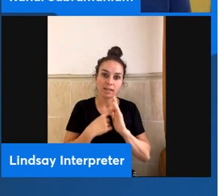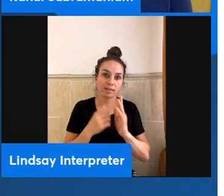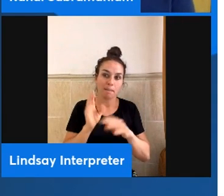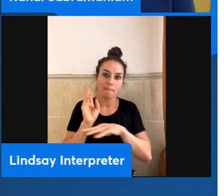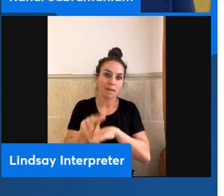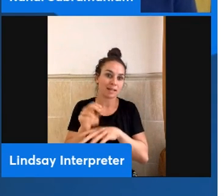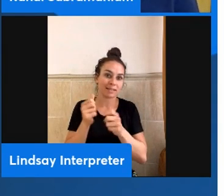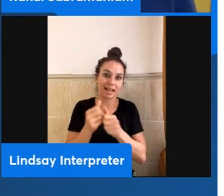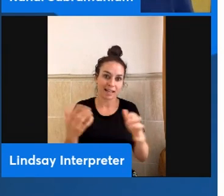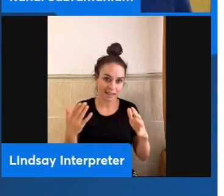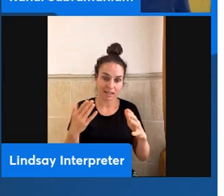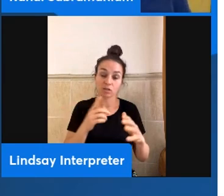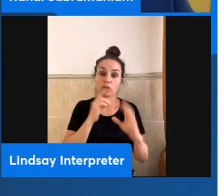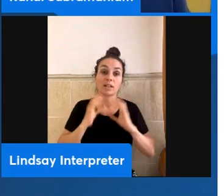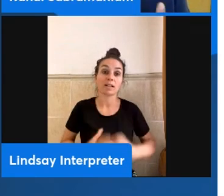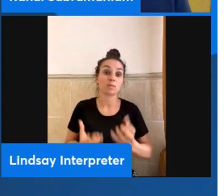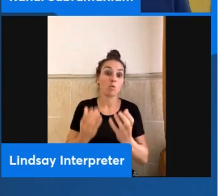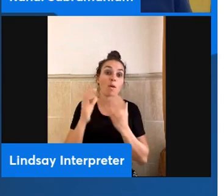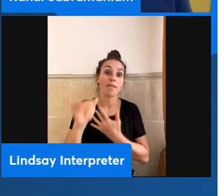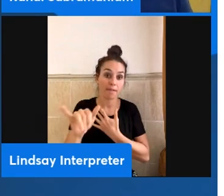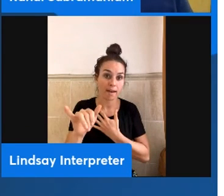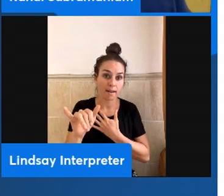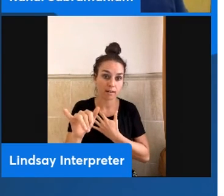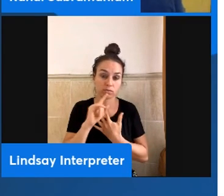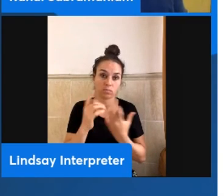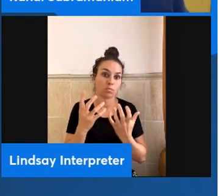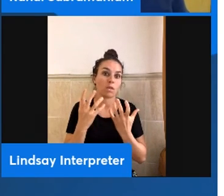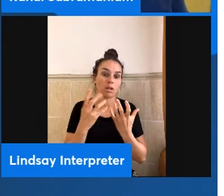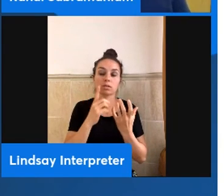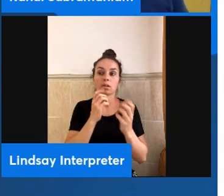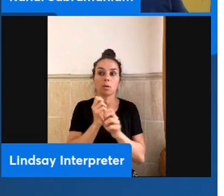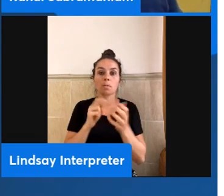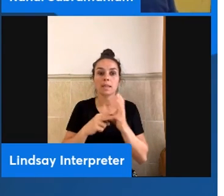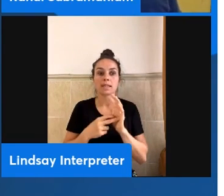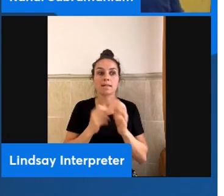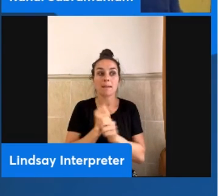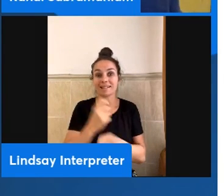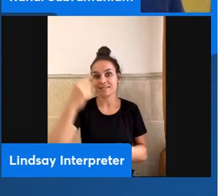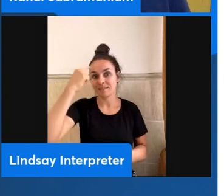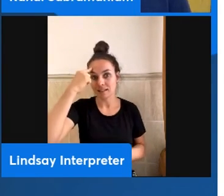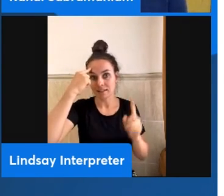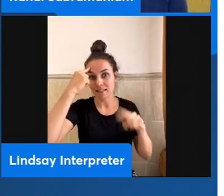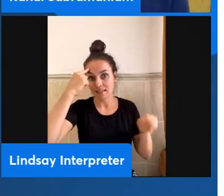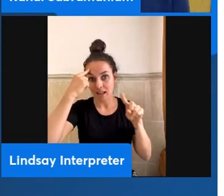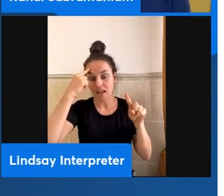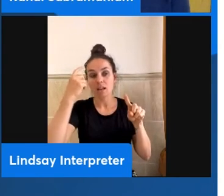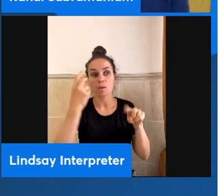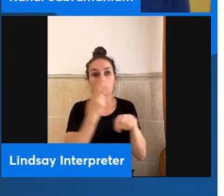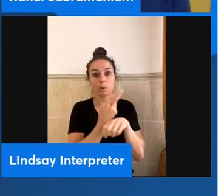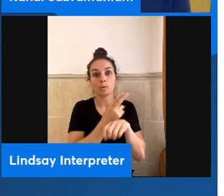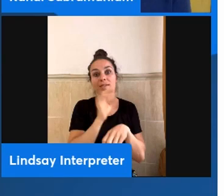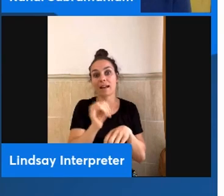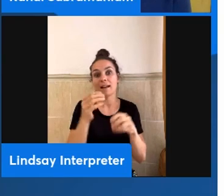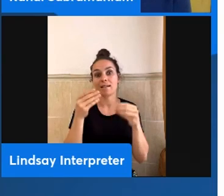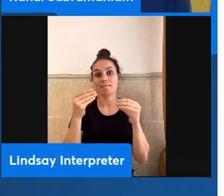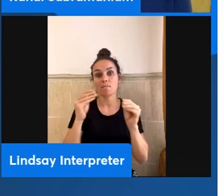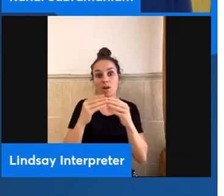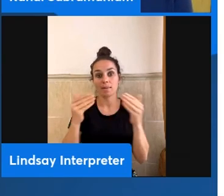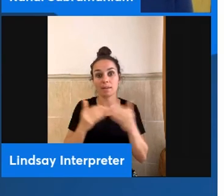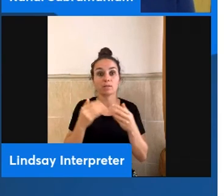customers want it. So it makes sense for Elasticsearch to leverage the marketplace to sell the whole stack as a